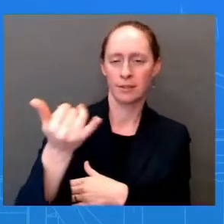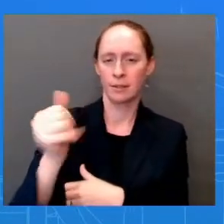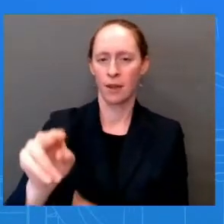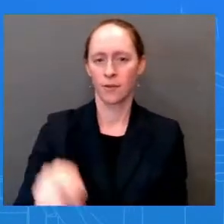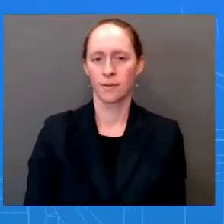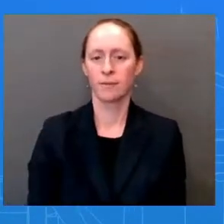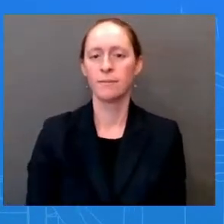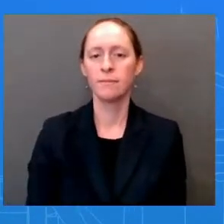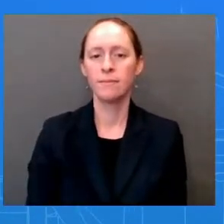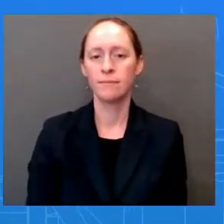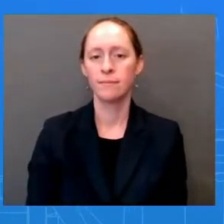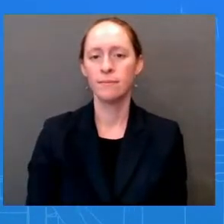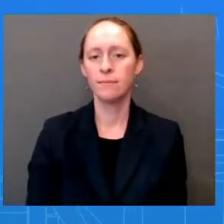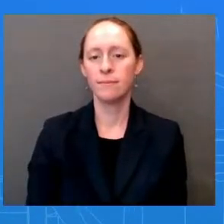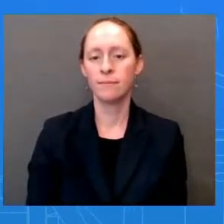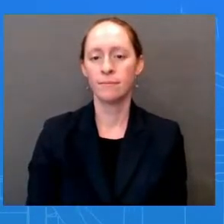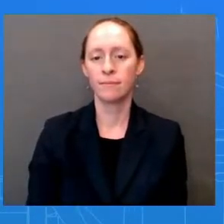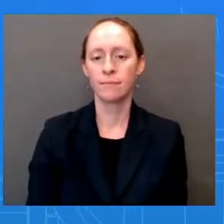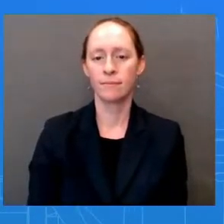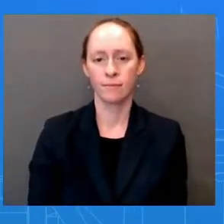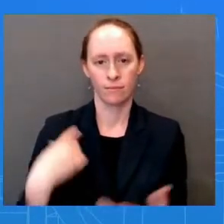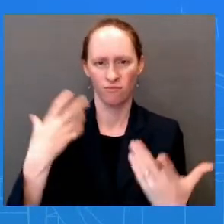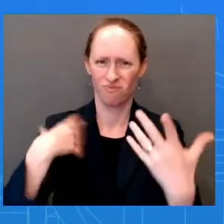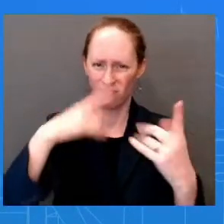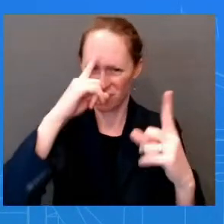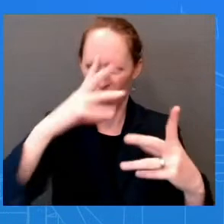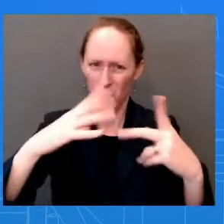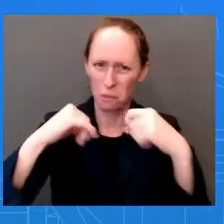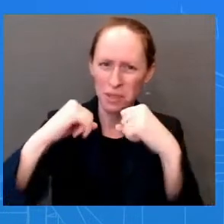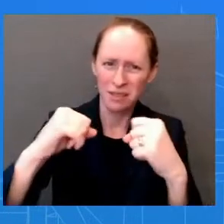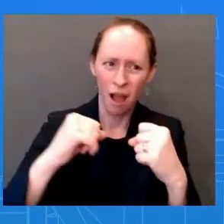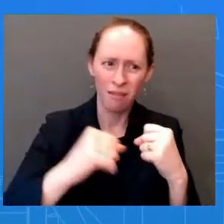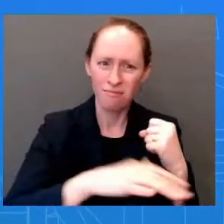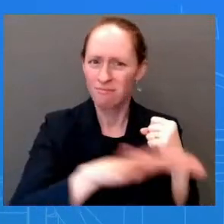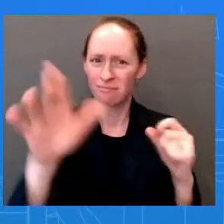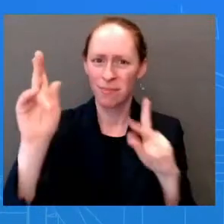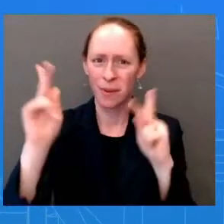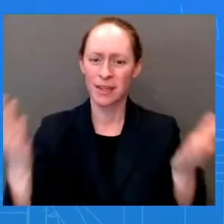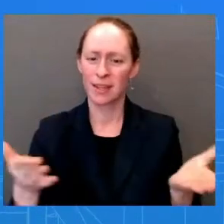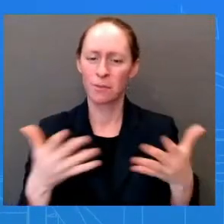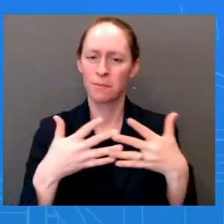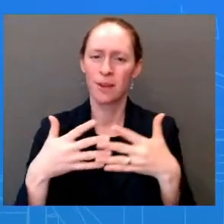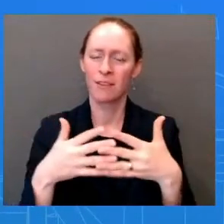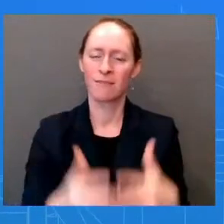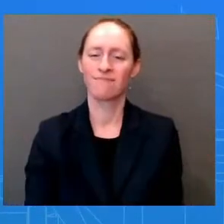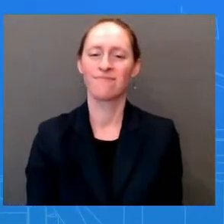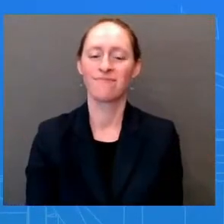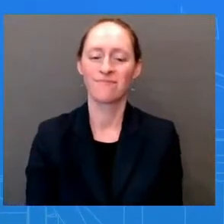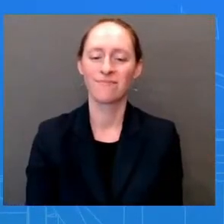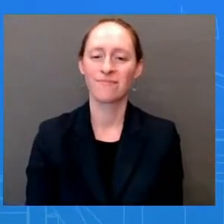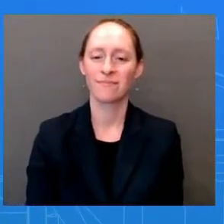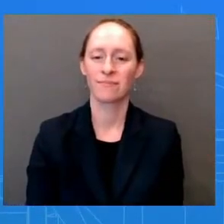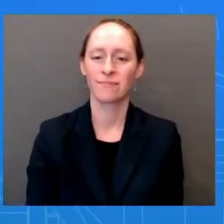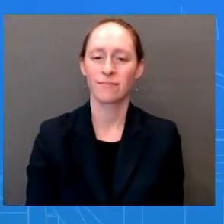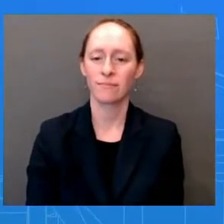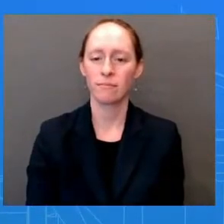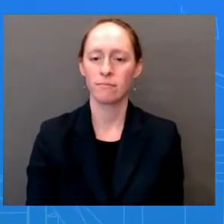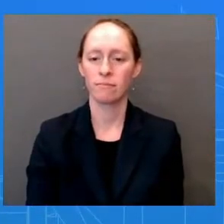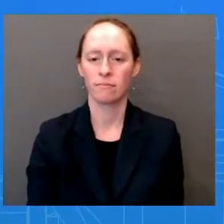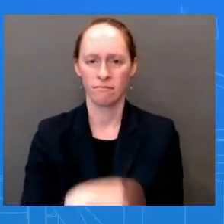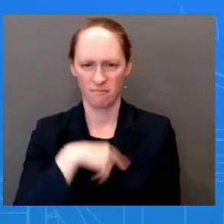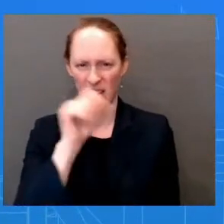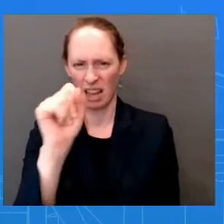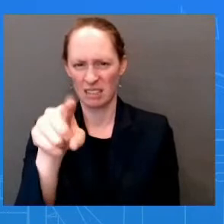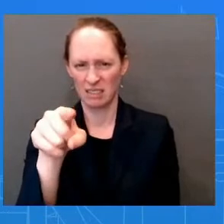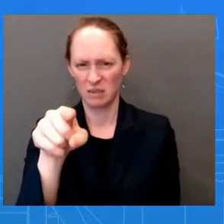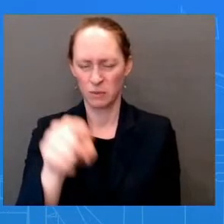the American people. For Dr. Fauci, I have 2 questions if I can. Hospitalizations for the flu at this point in the season are the